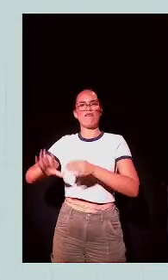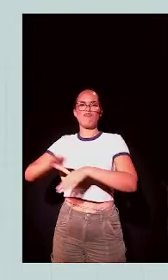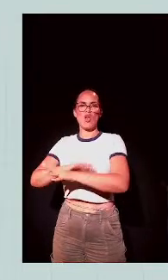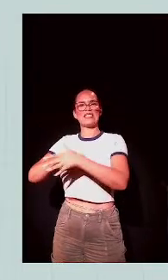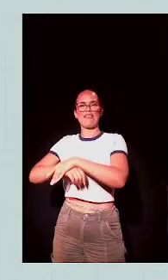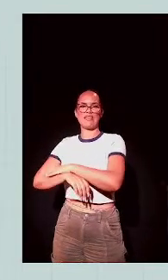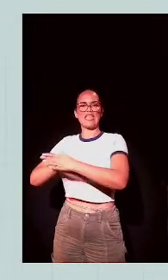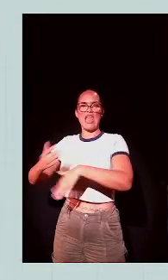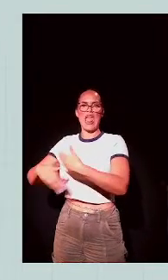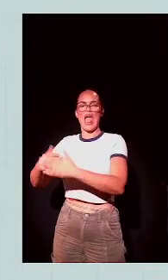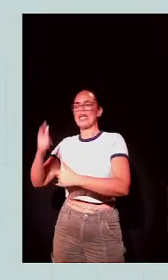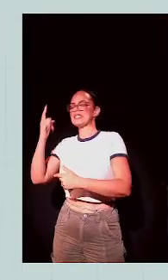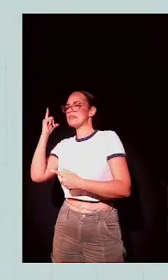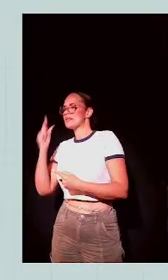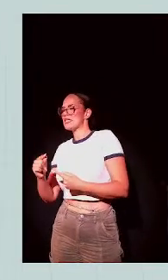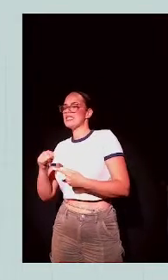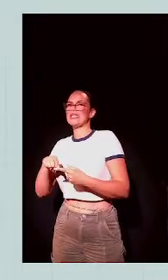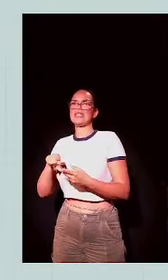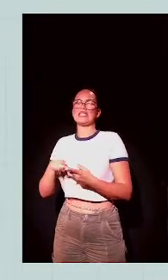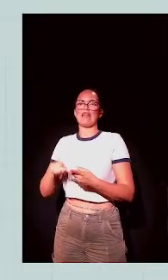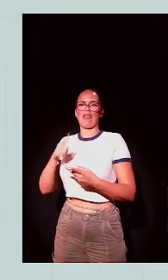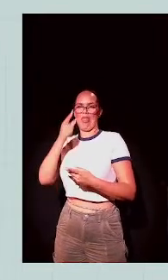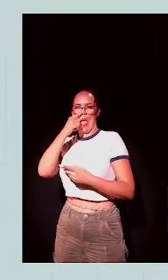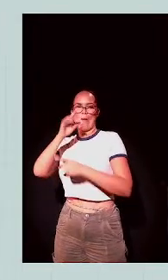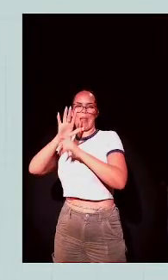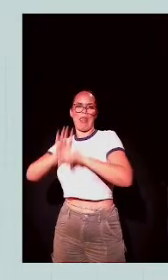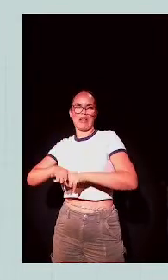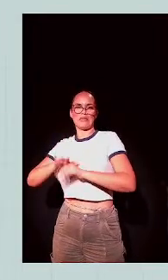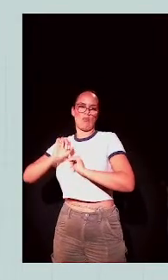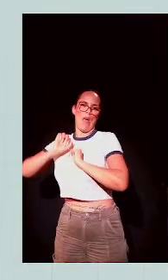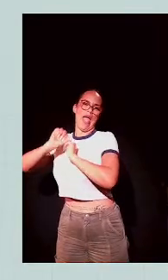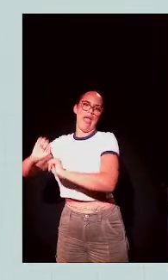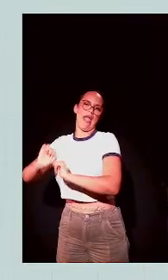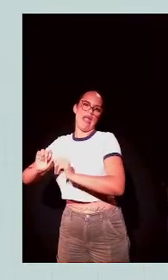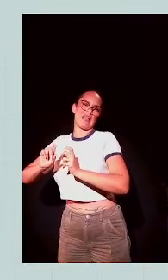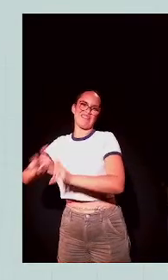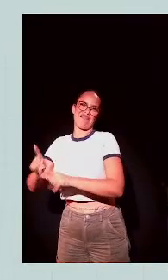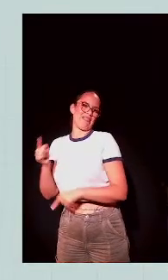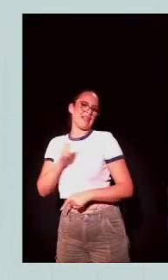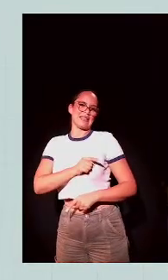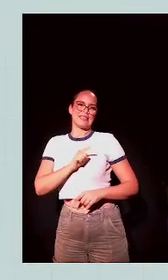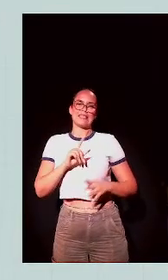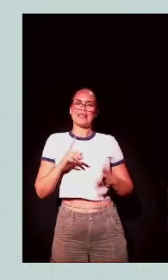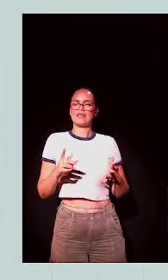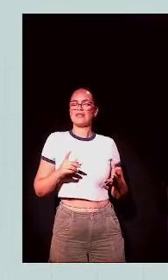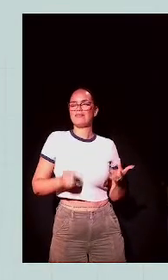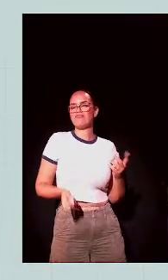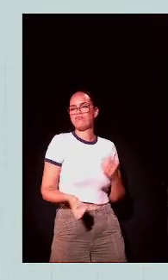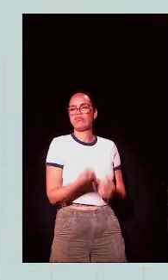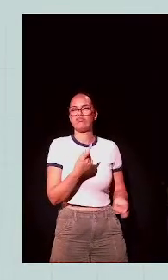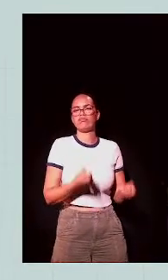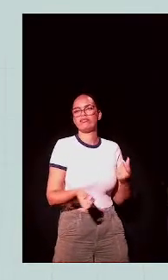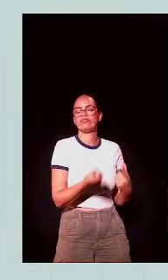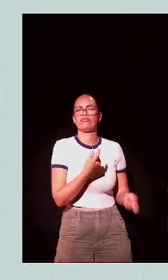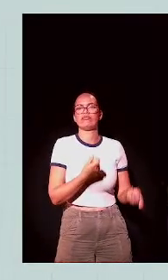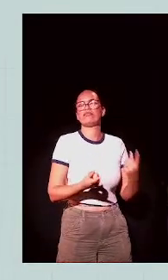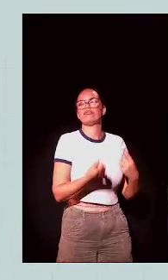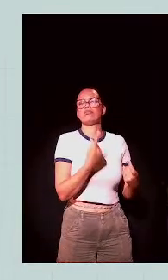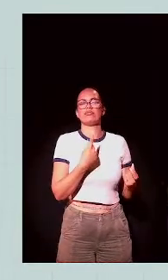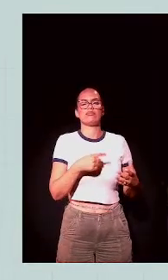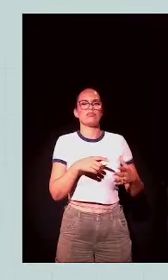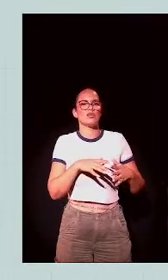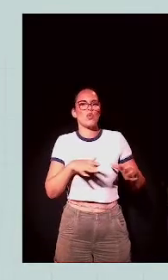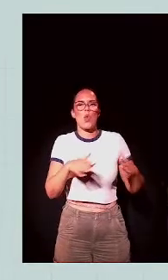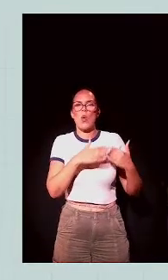productivity, speed, linearity. I laugh when I mention productivity in modular synths, such